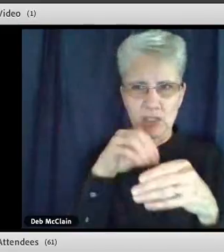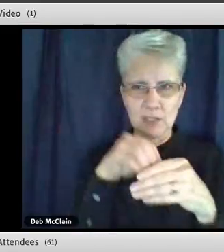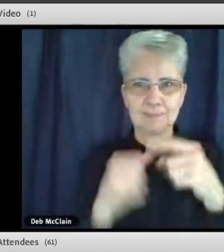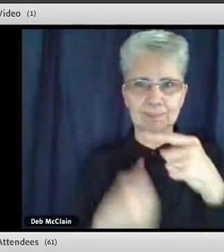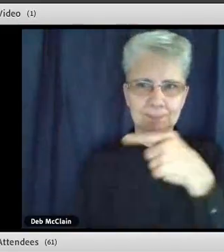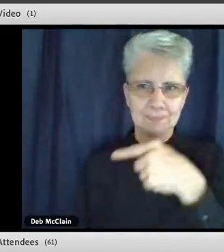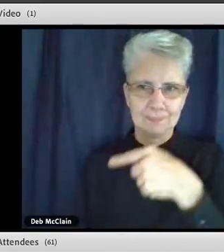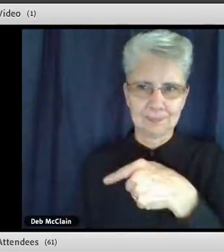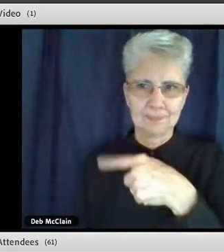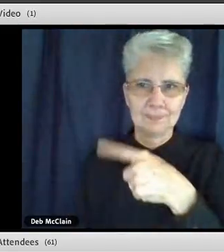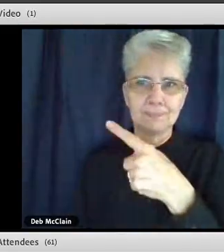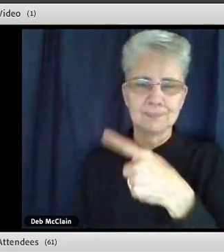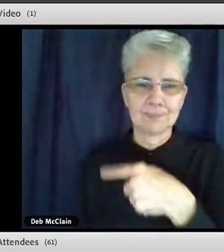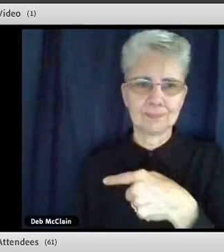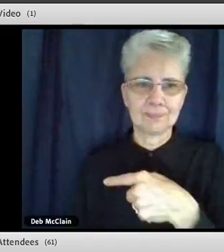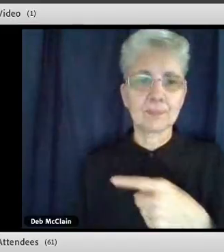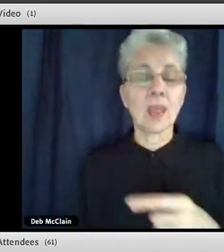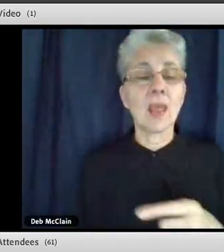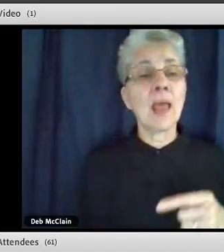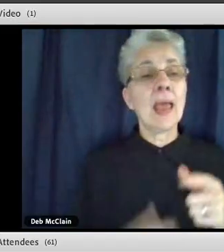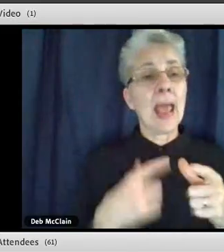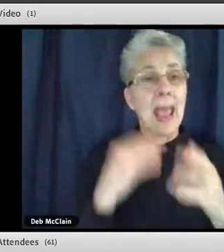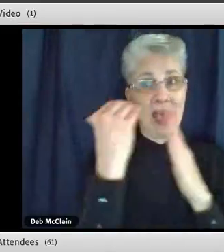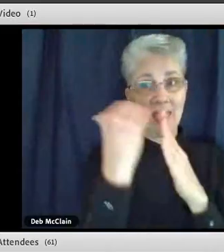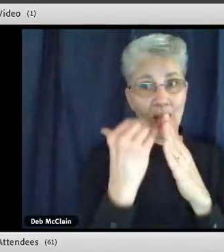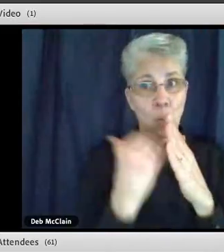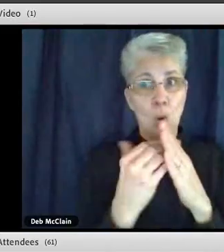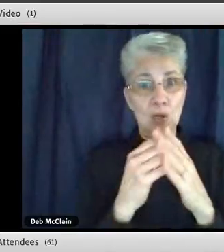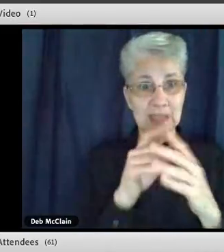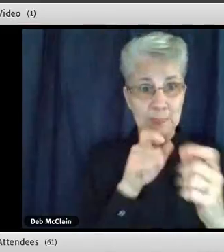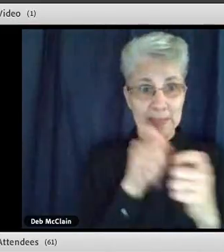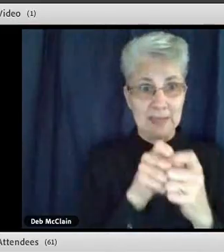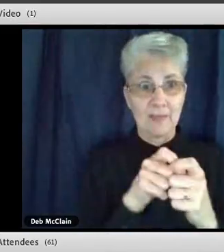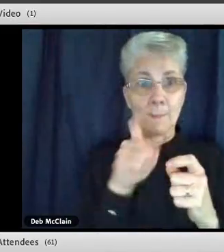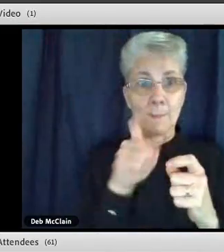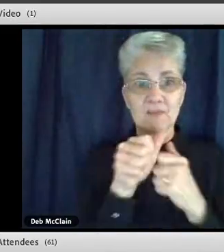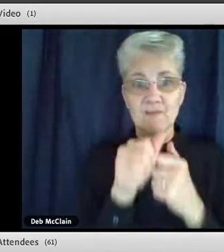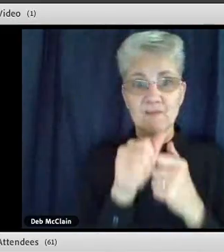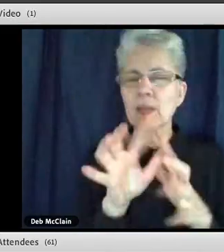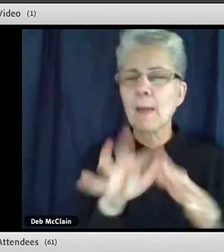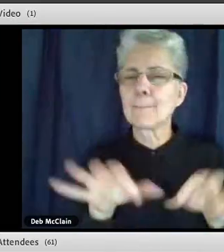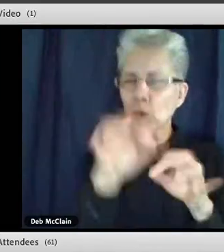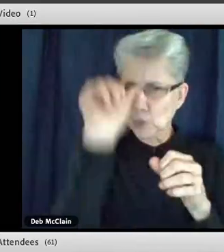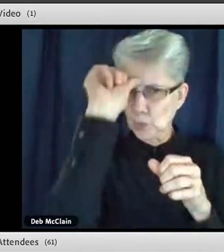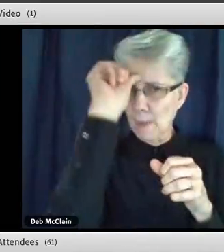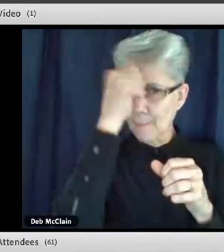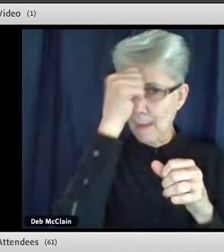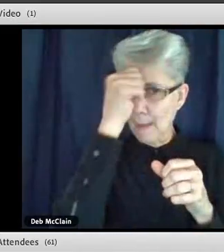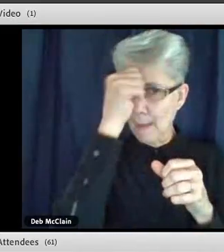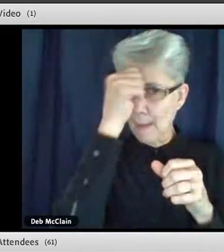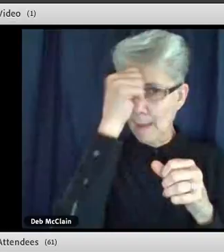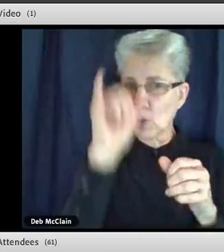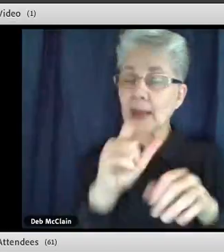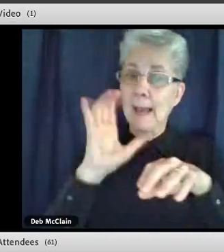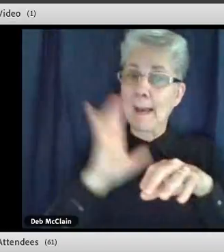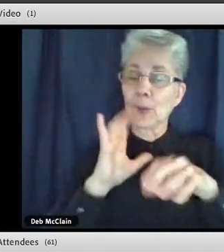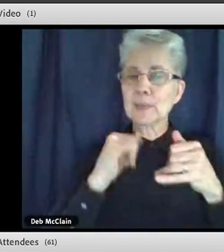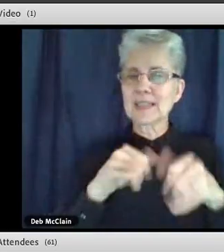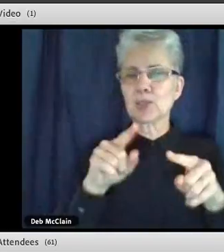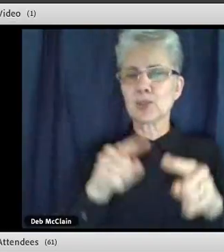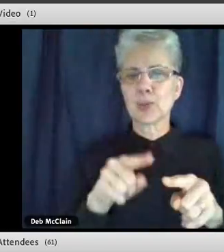if available, in this order, preferably. And I think that's really important to remember at the time. Remember, this is still during